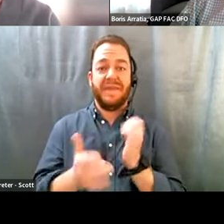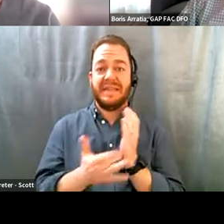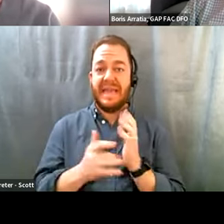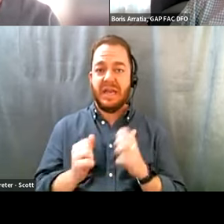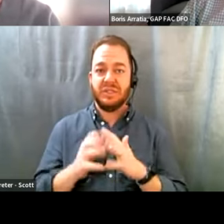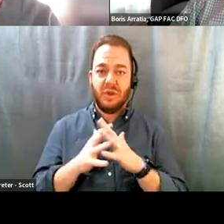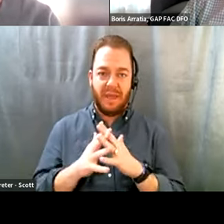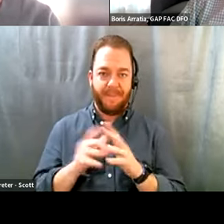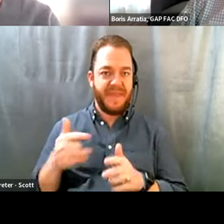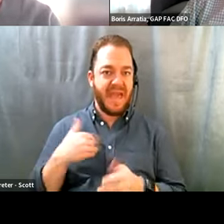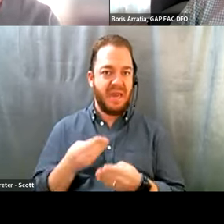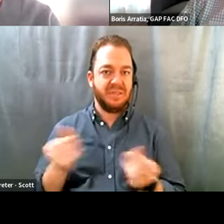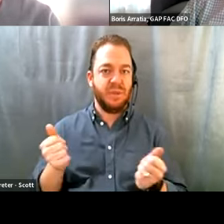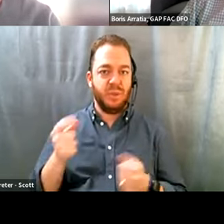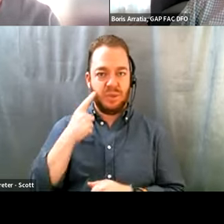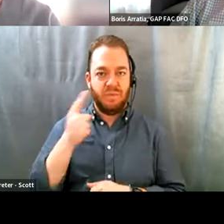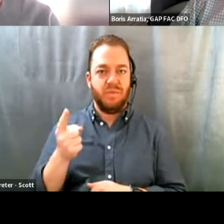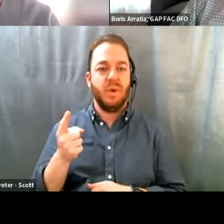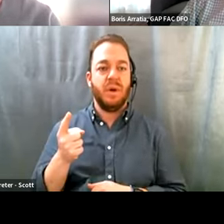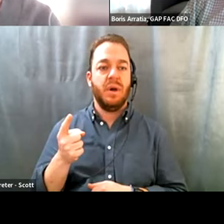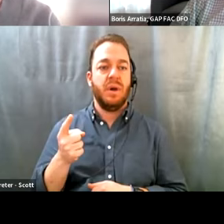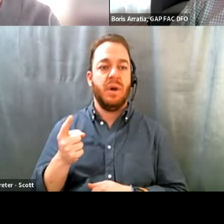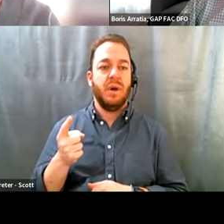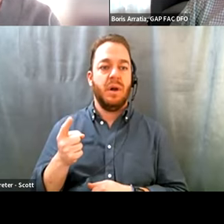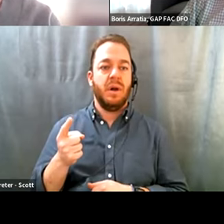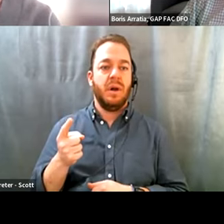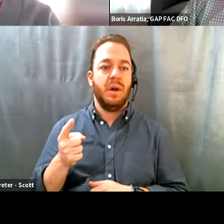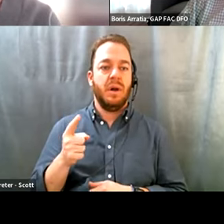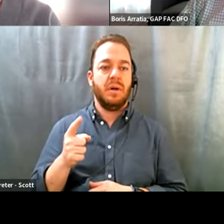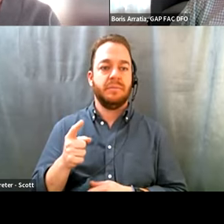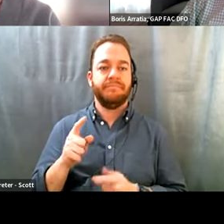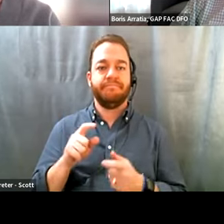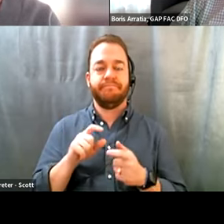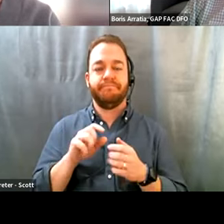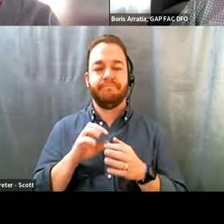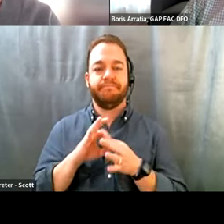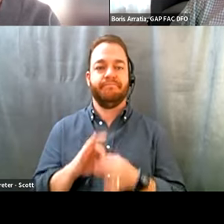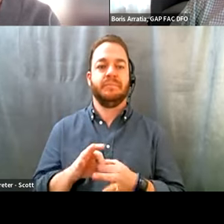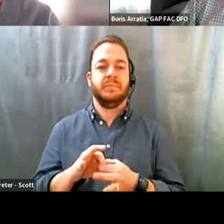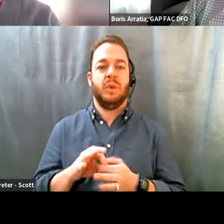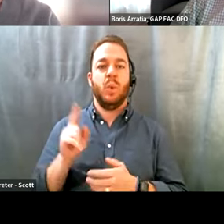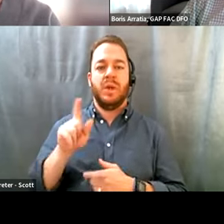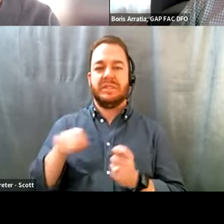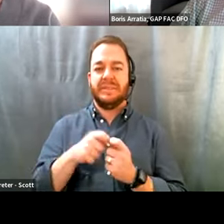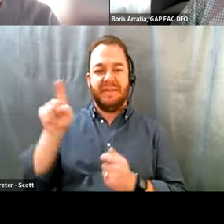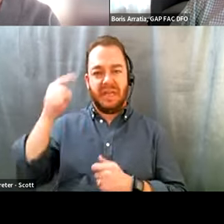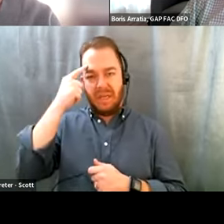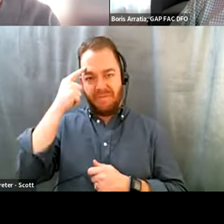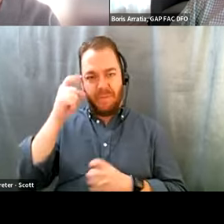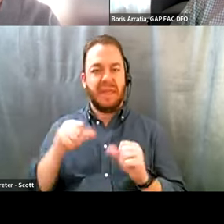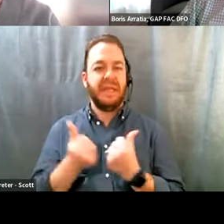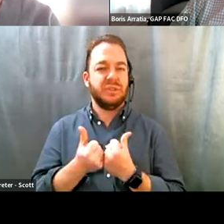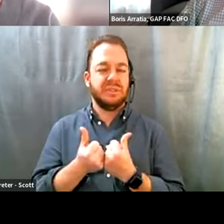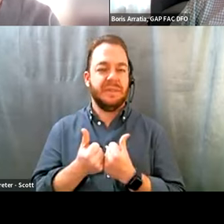startup who had a solution for that was particularly relevant to one specific government